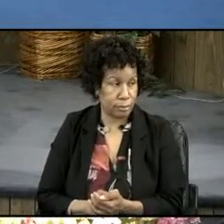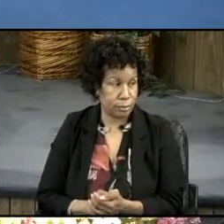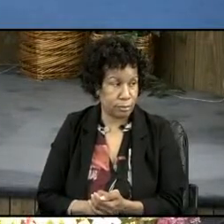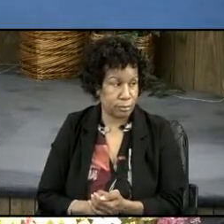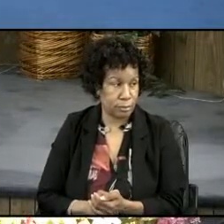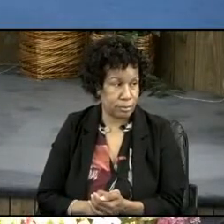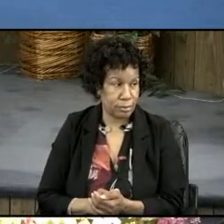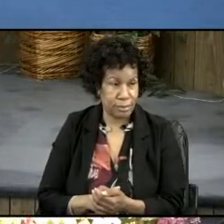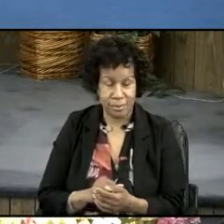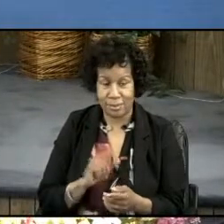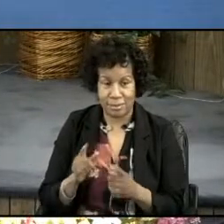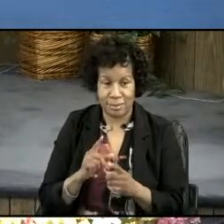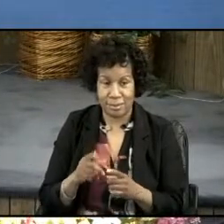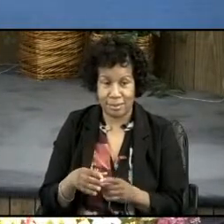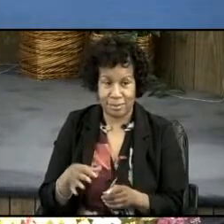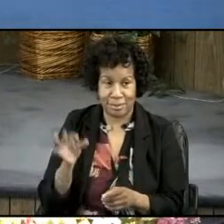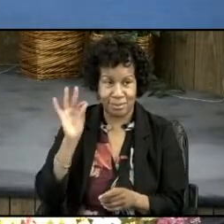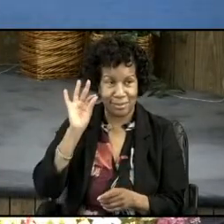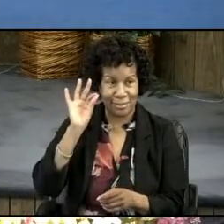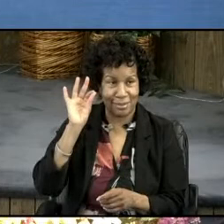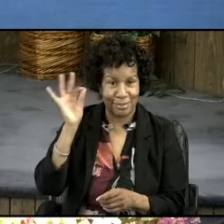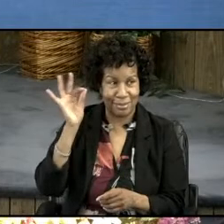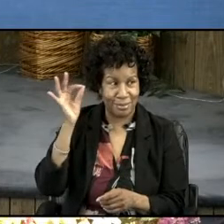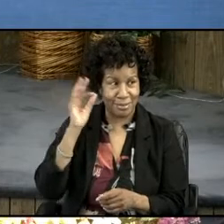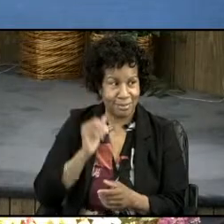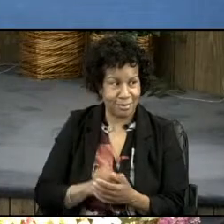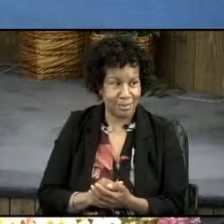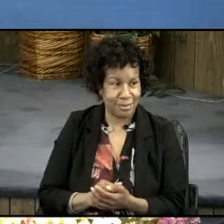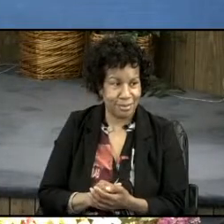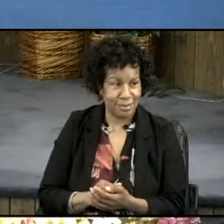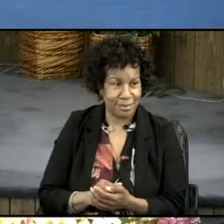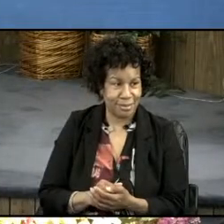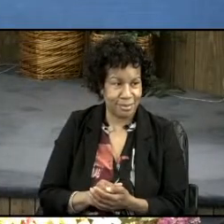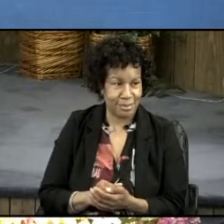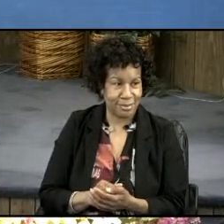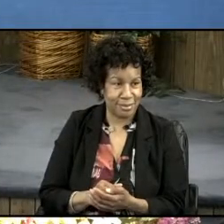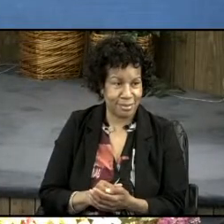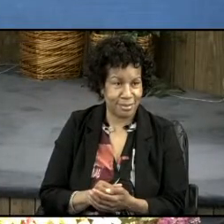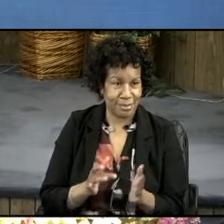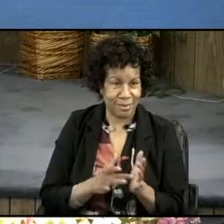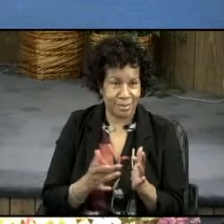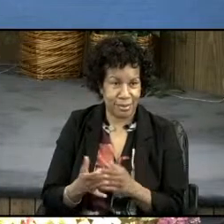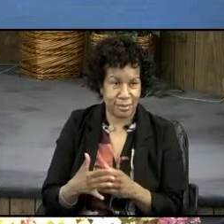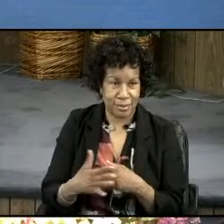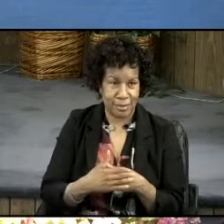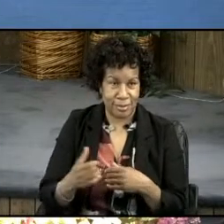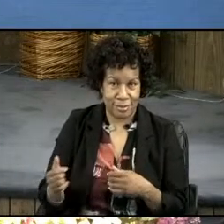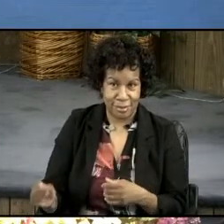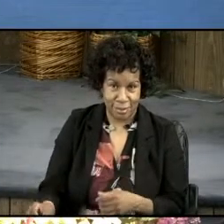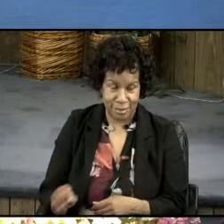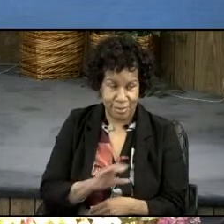They said what y'all saying, Pastor. He calling you.